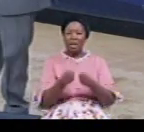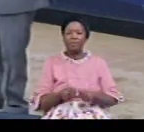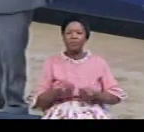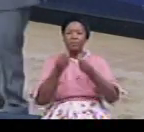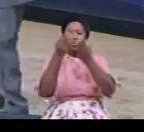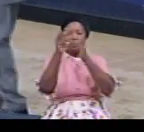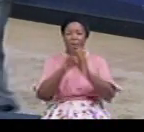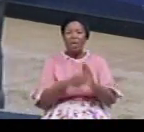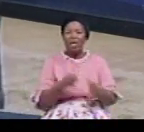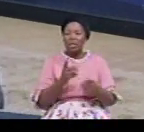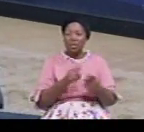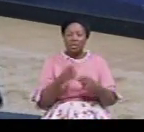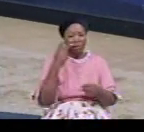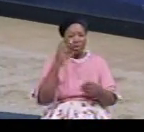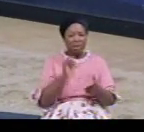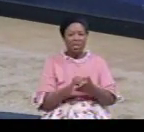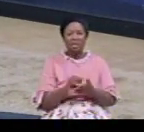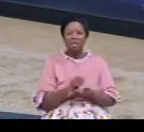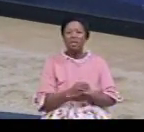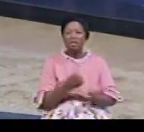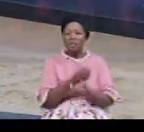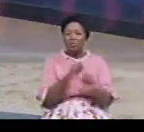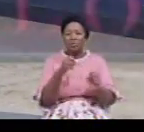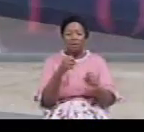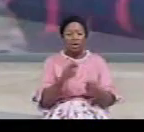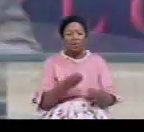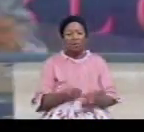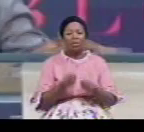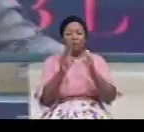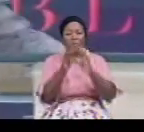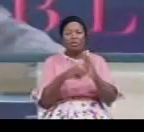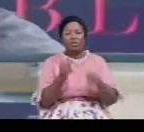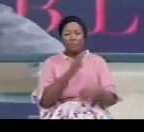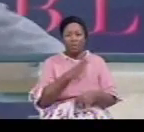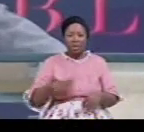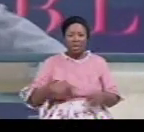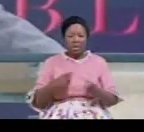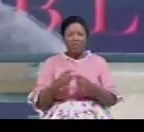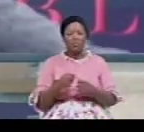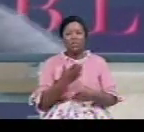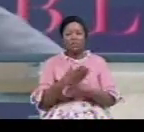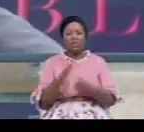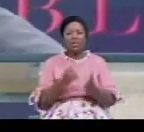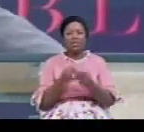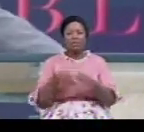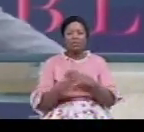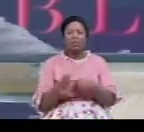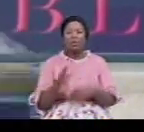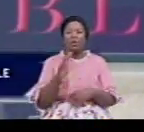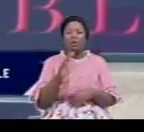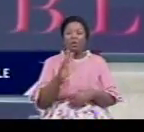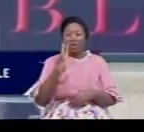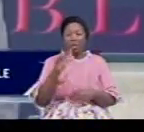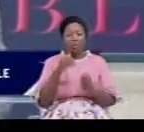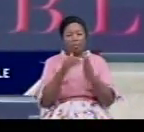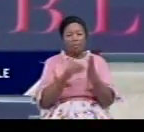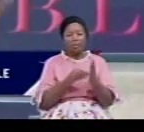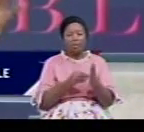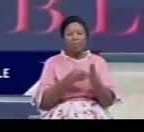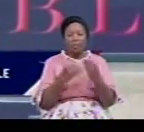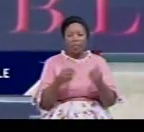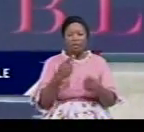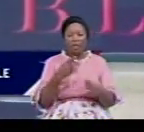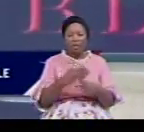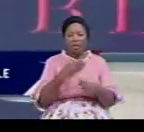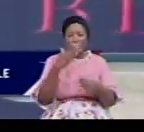this redemptive atonement of Christ, and we divide that to three parts. Number one, the complete atonement for